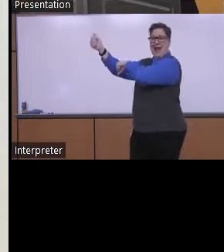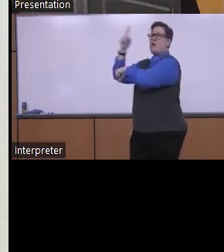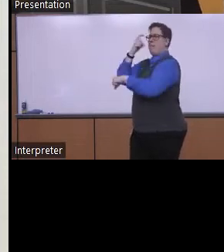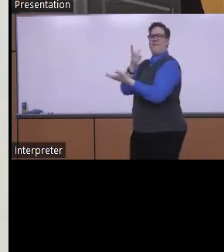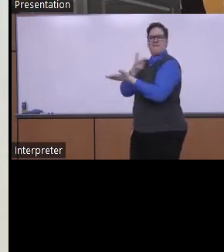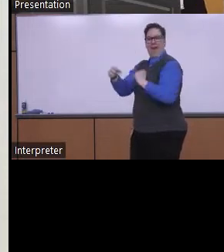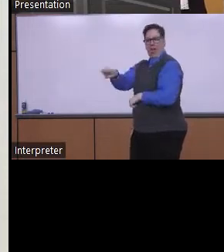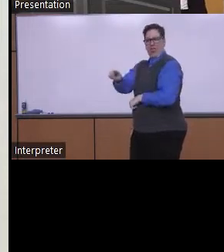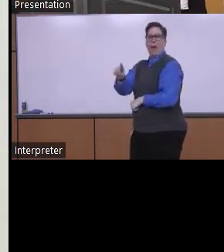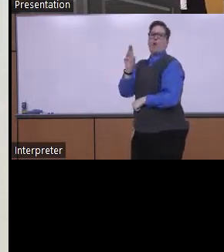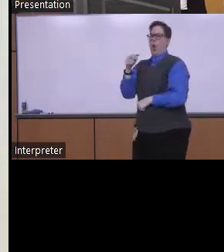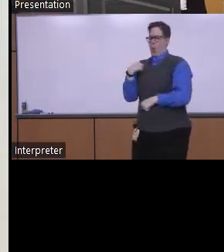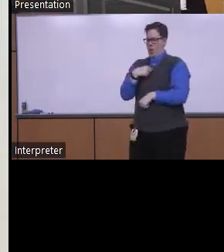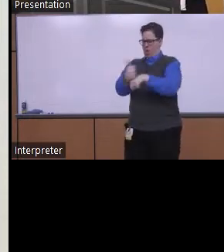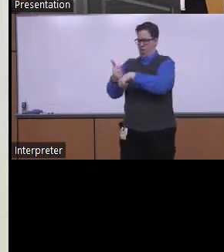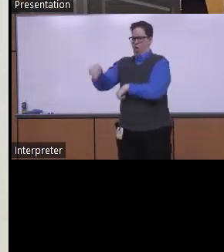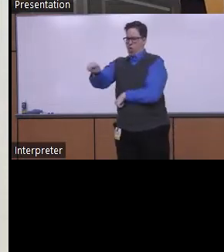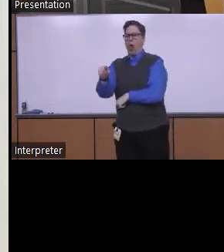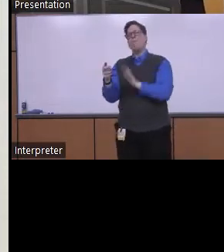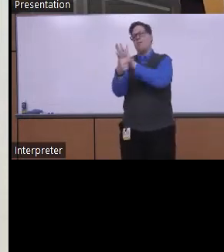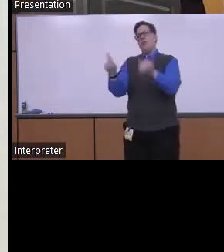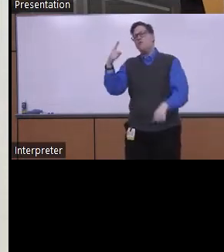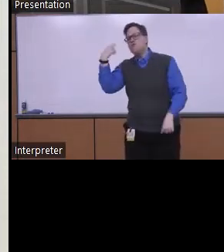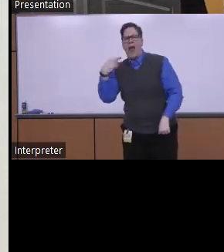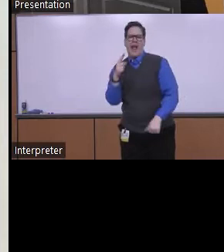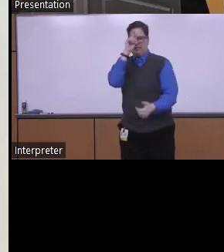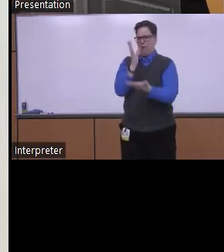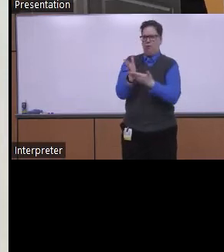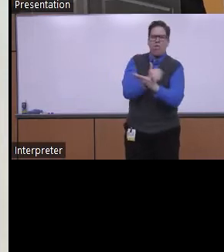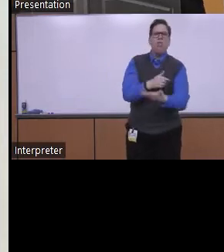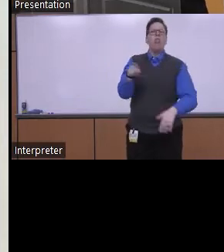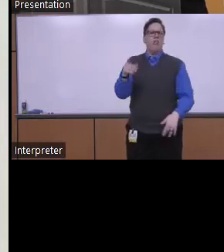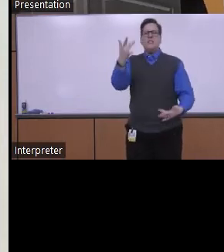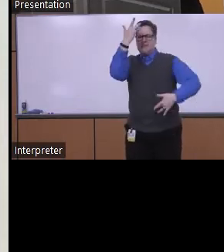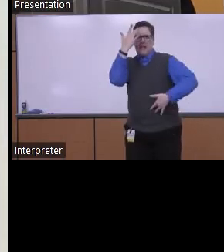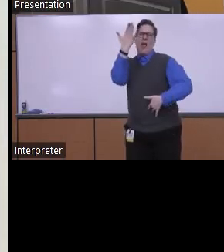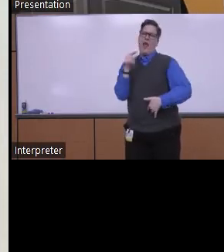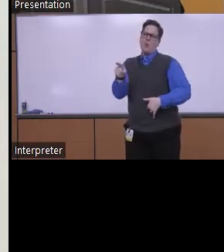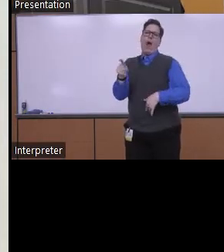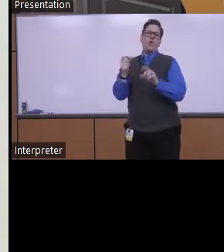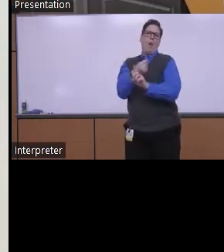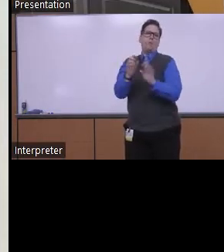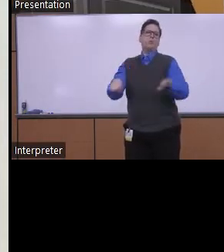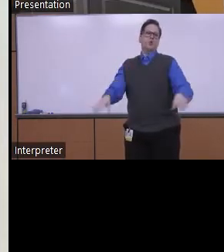children, we're calling out a few handful of people who are crazy, sick, psychologically disturbed, and that's why they're abusing